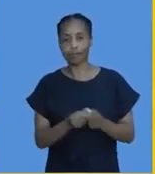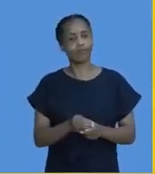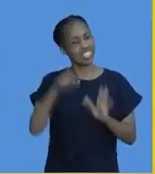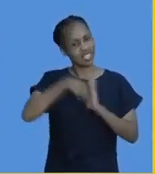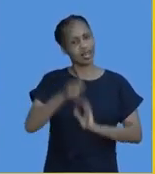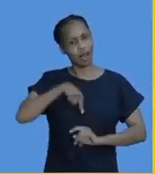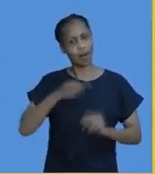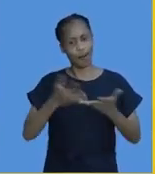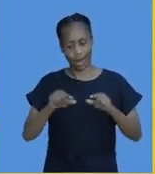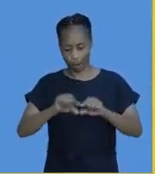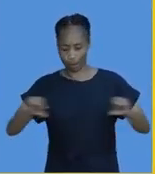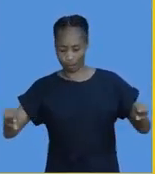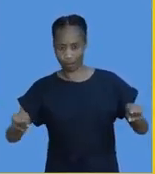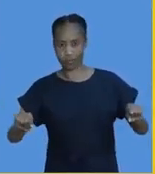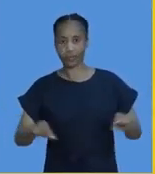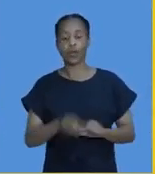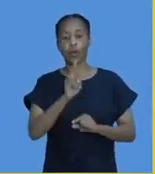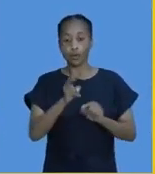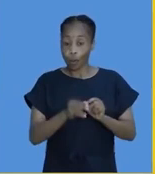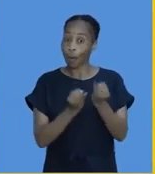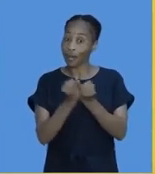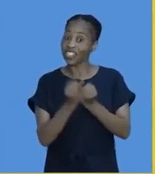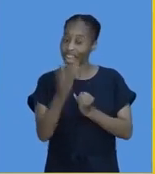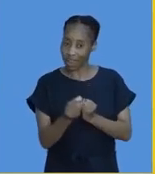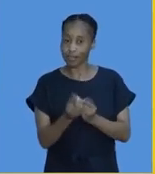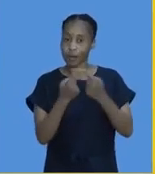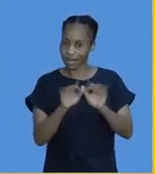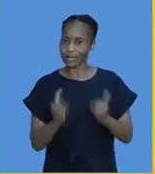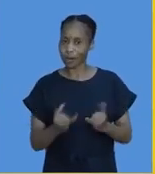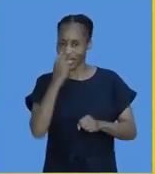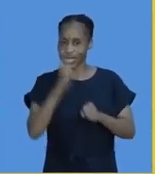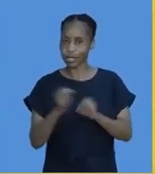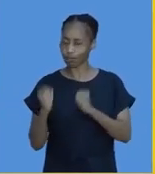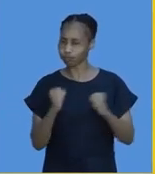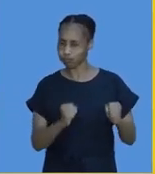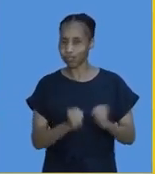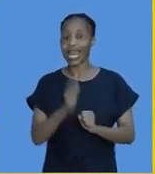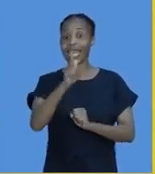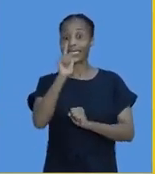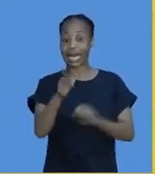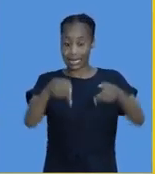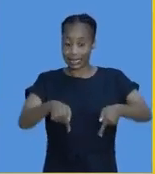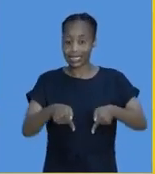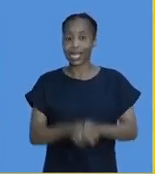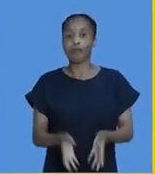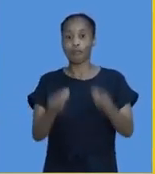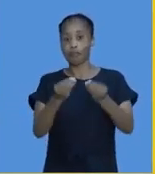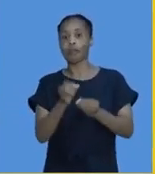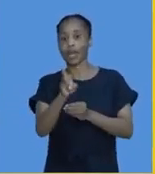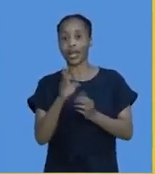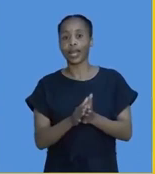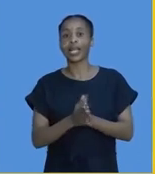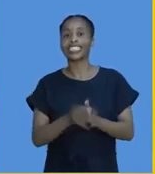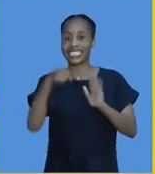you guys, so please stay tuned to get all of those details later on in the show. I've got Pearl, our sign language